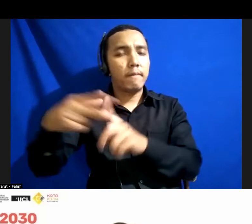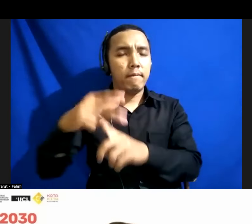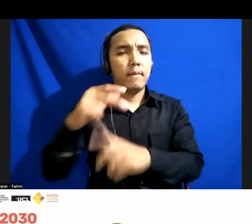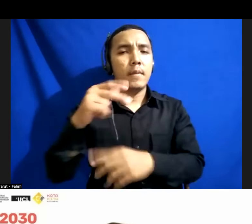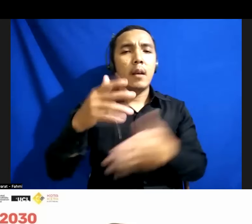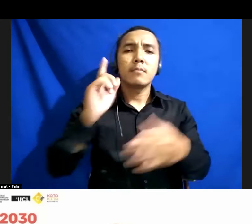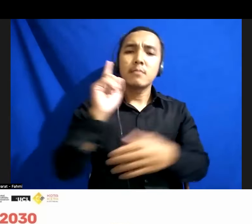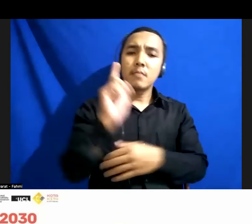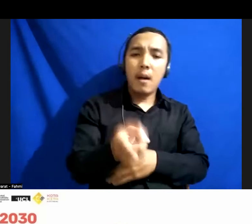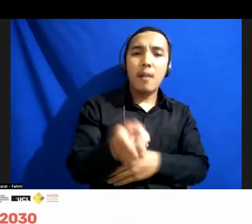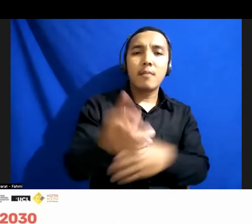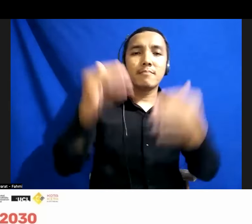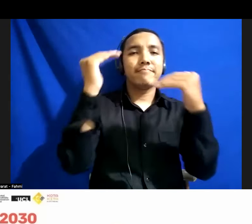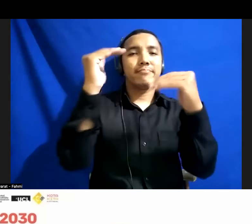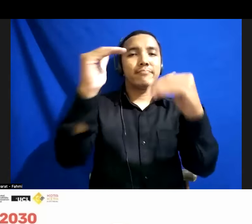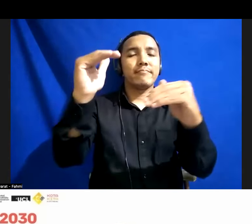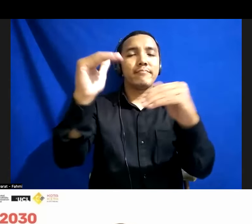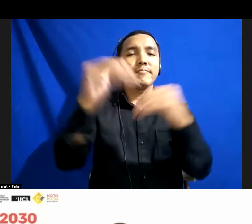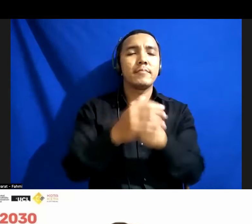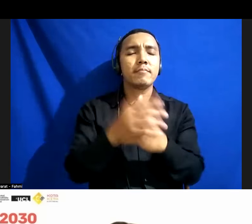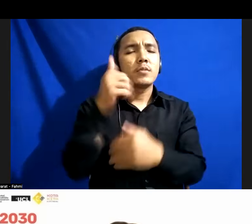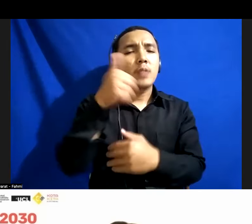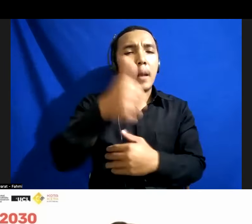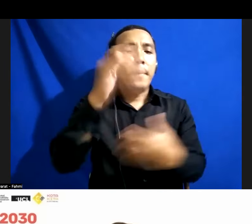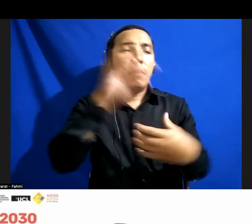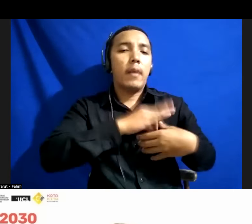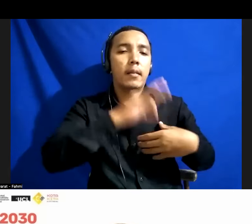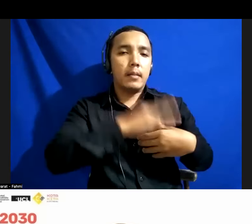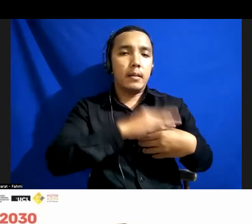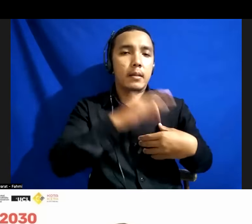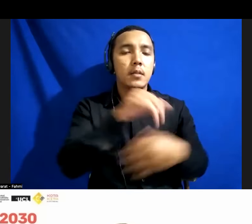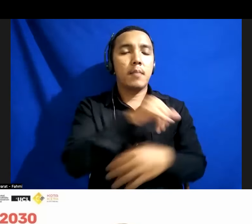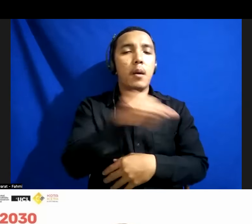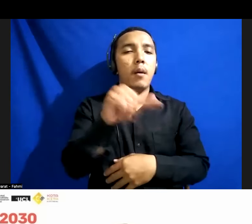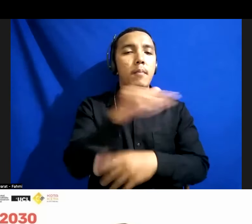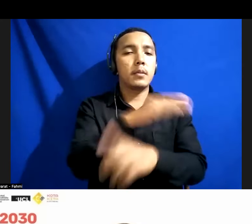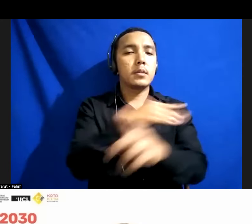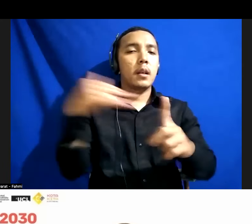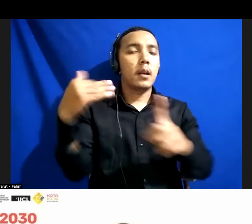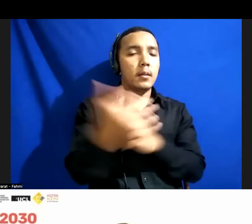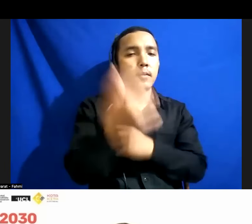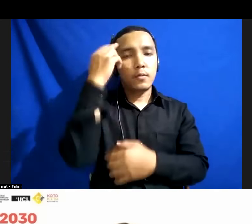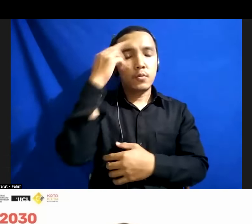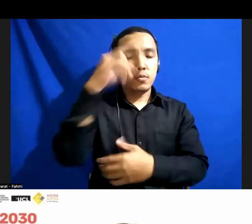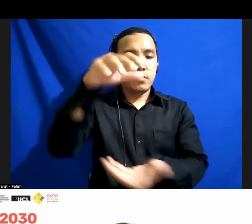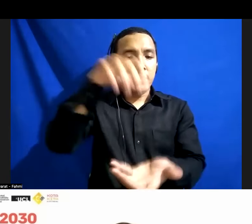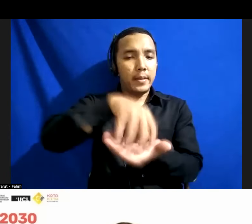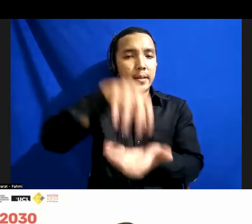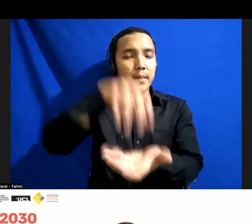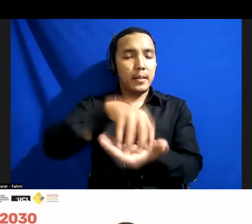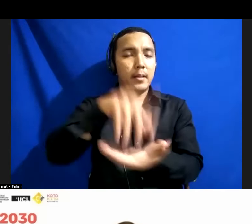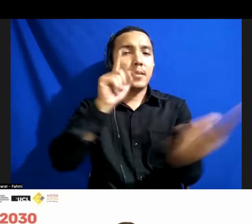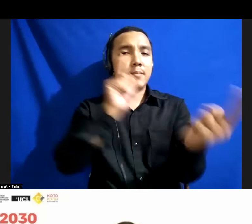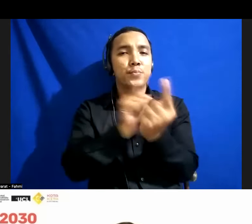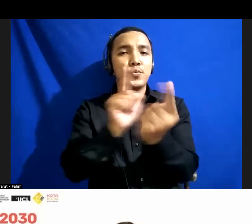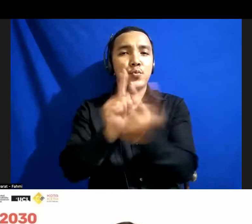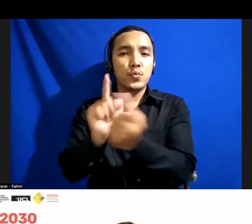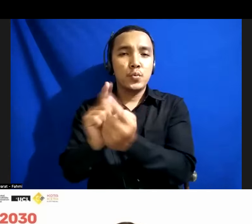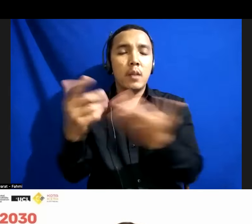day, and it will be used by the residents as a place for meetings by